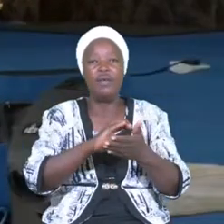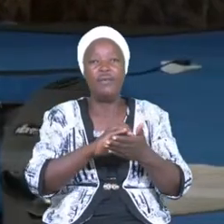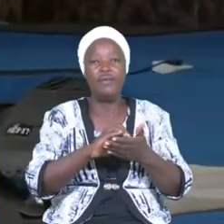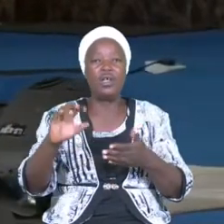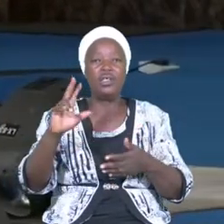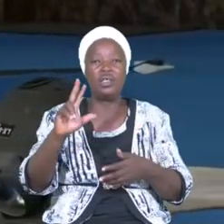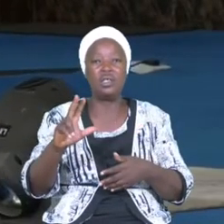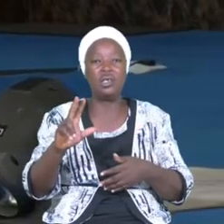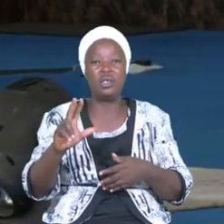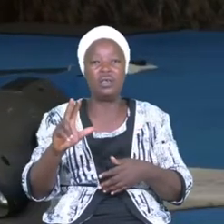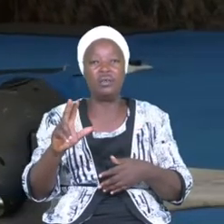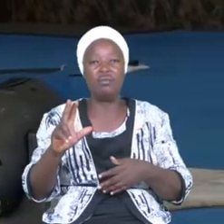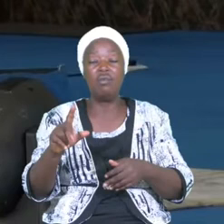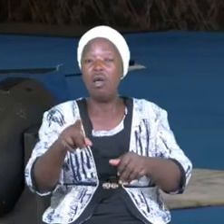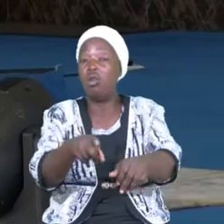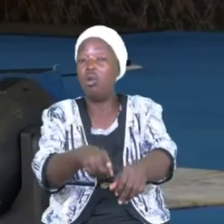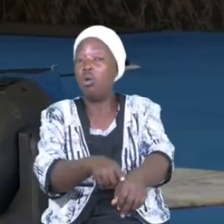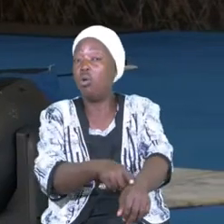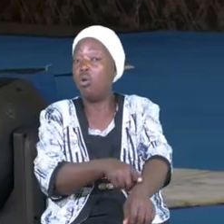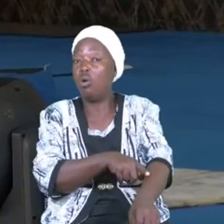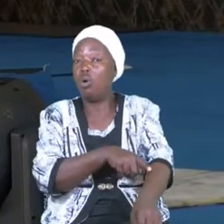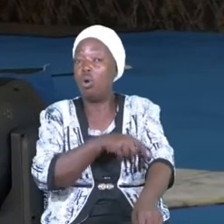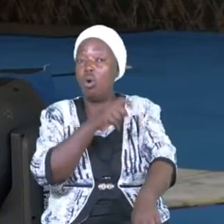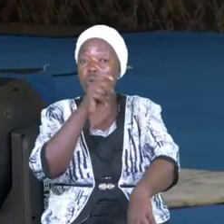Long time, therefore.